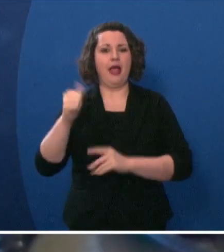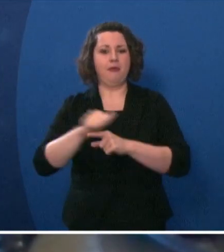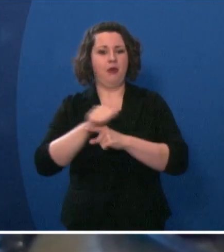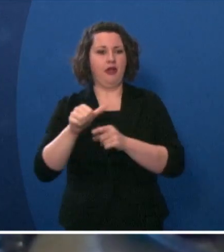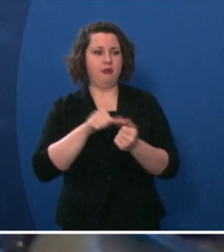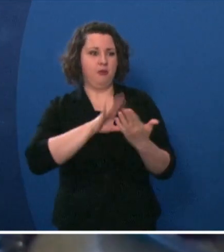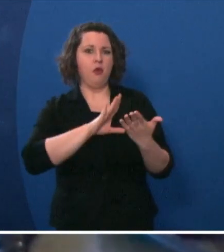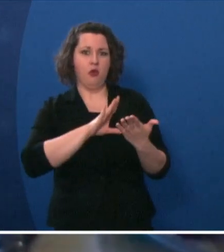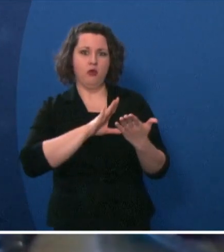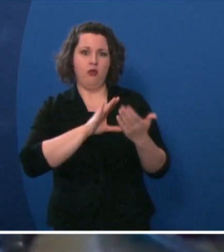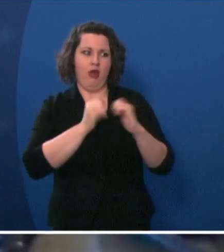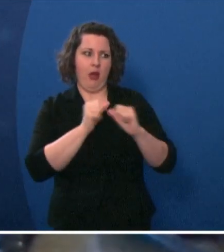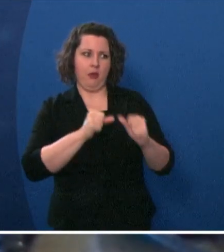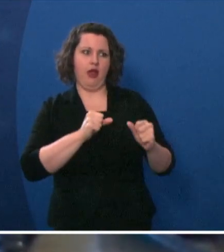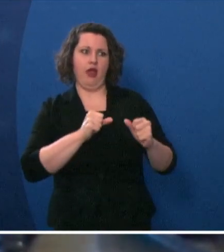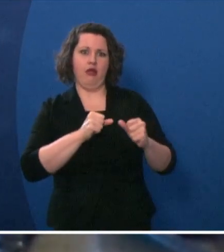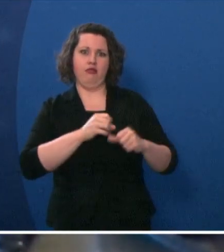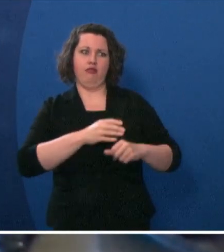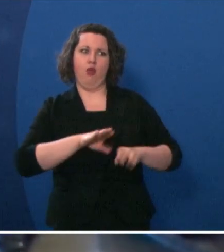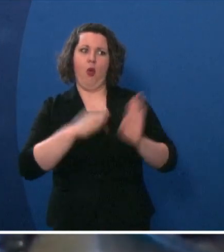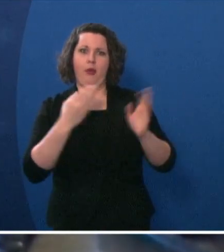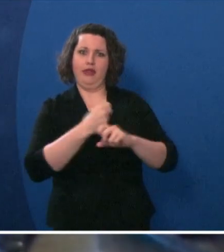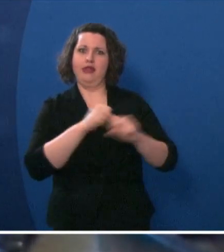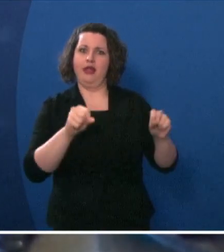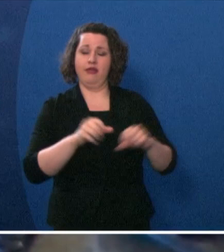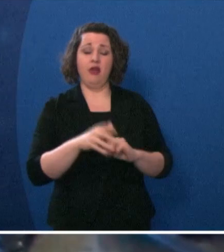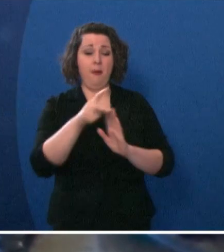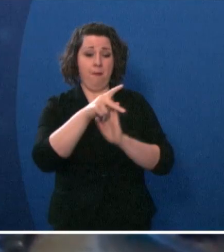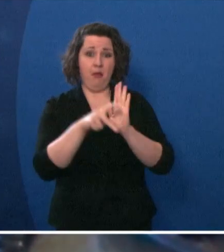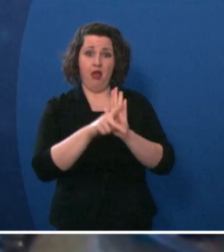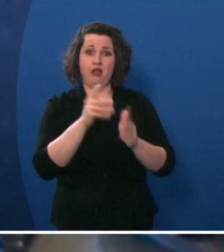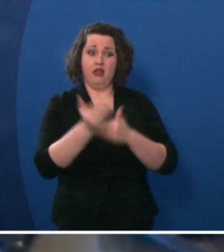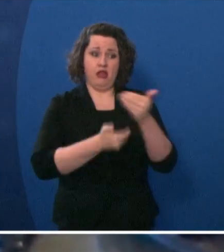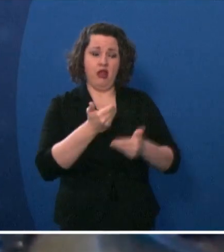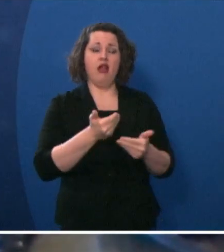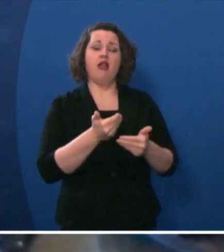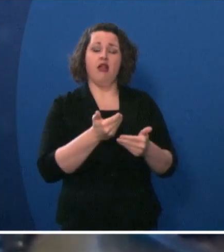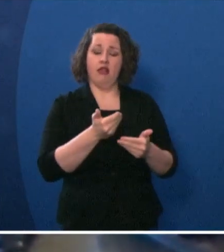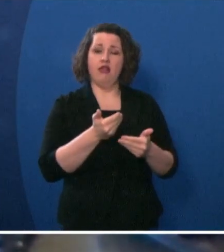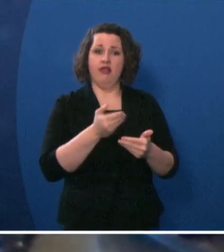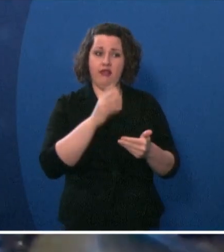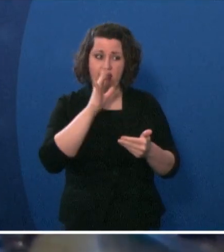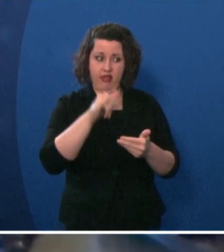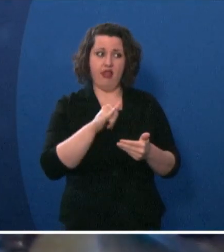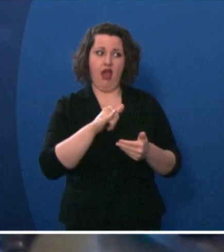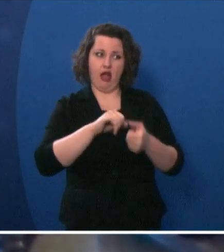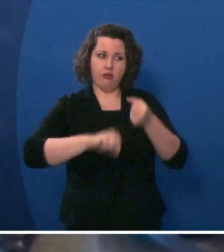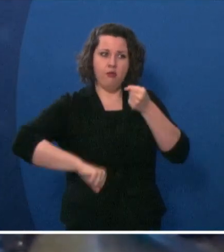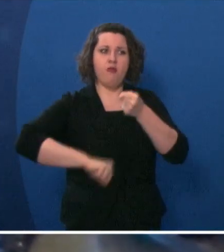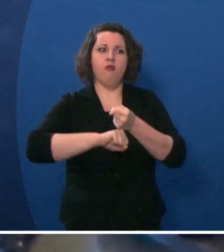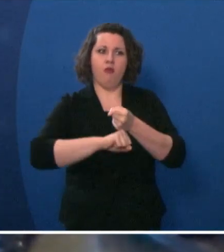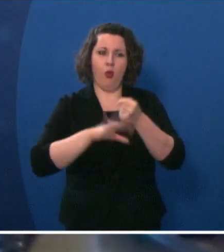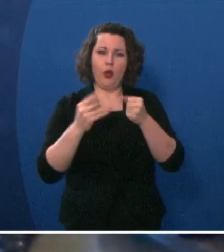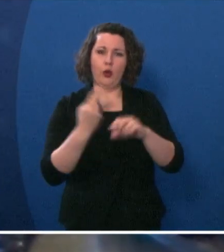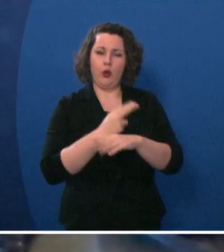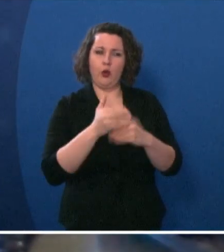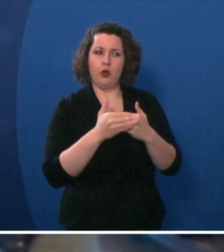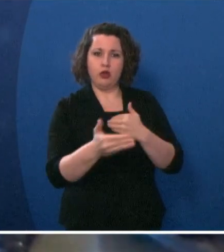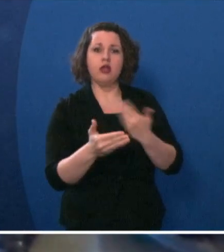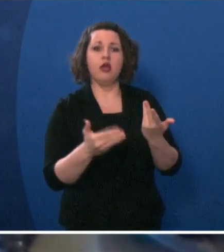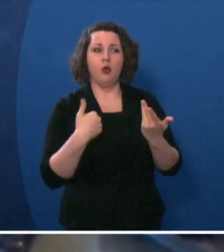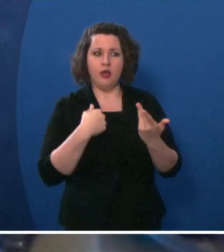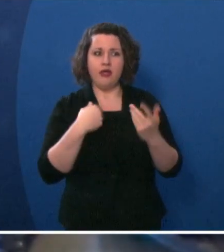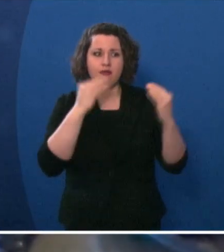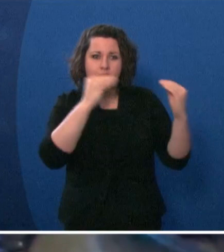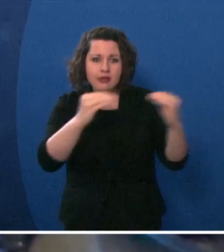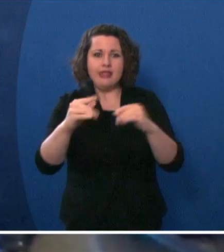cinemas. This list of policies and procedures is the foundation for operations as we begin to reopen, and we've been diligently